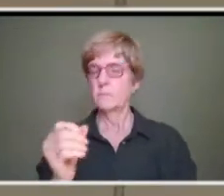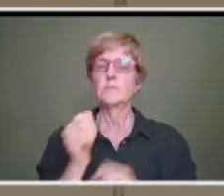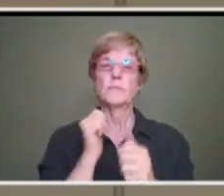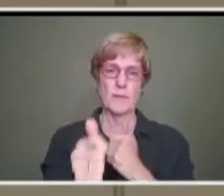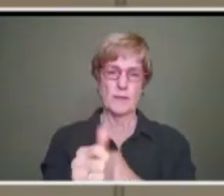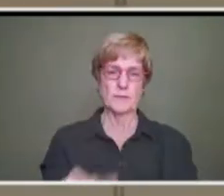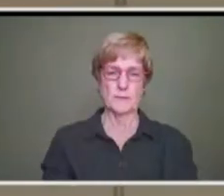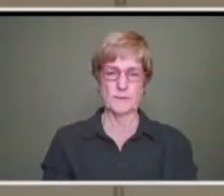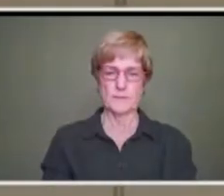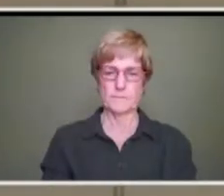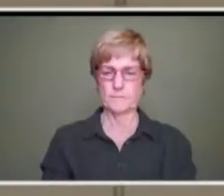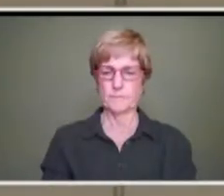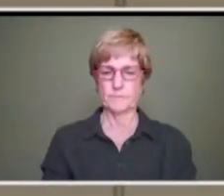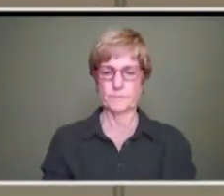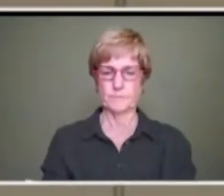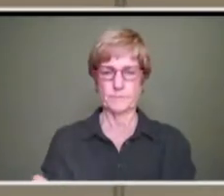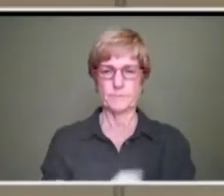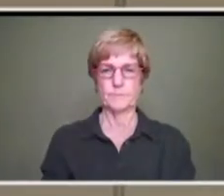unanimously